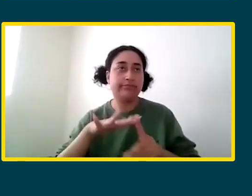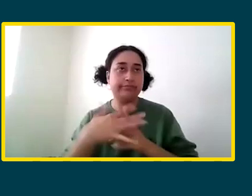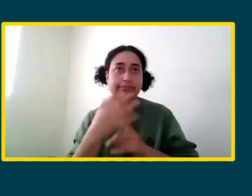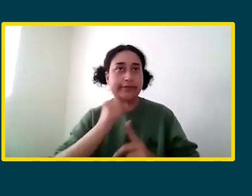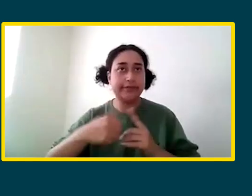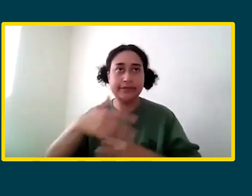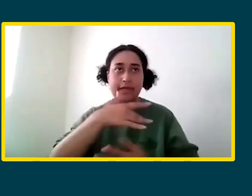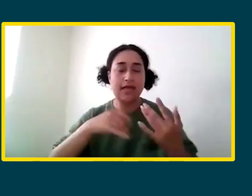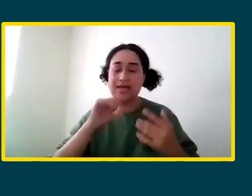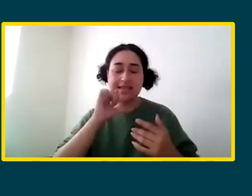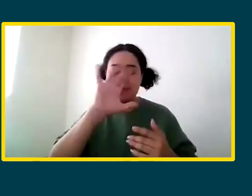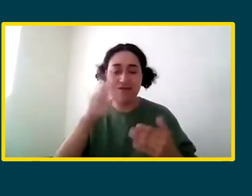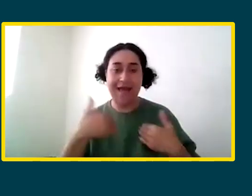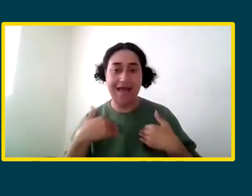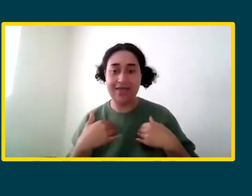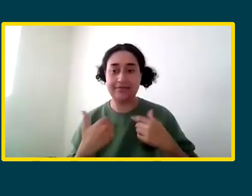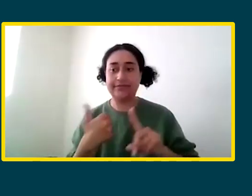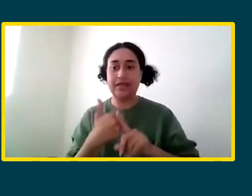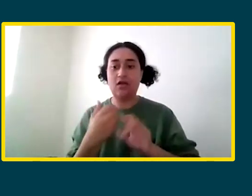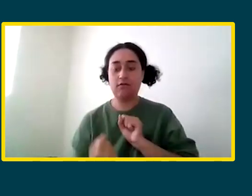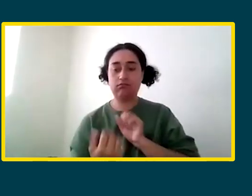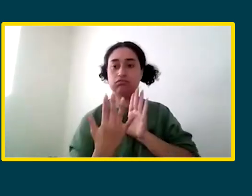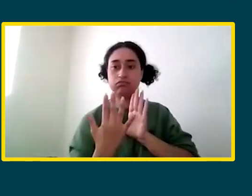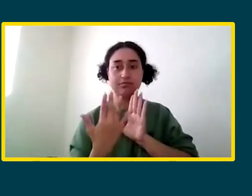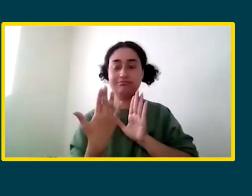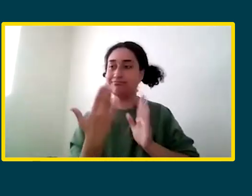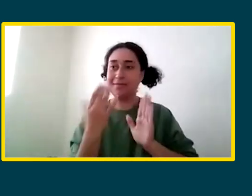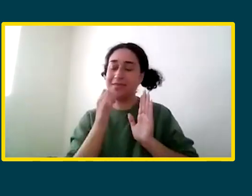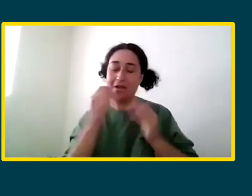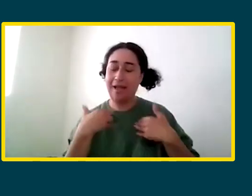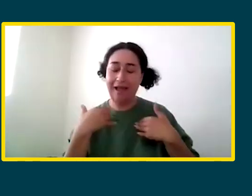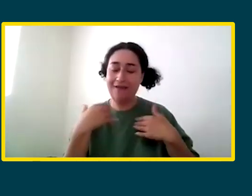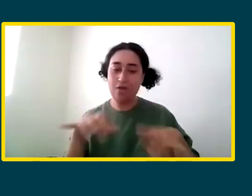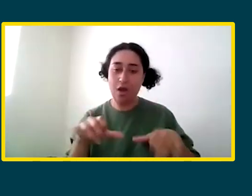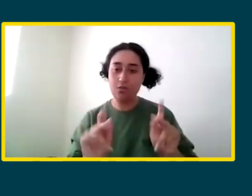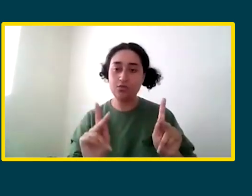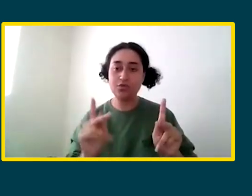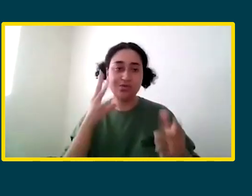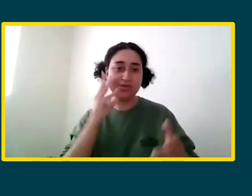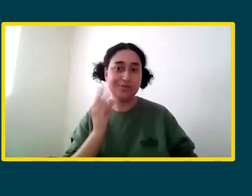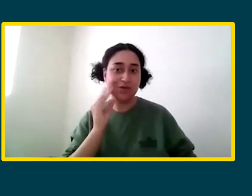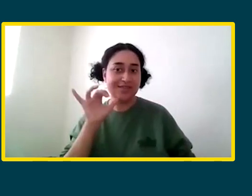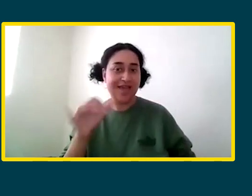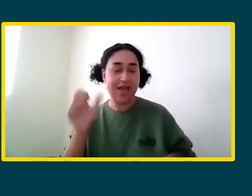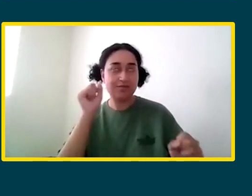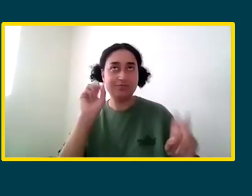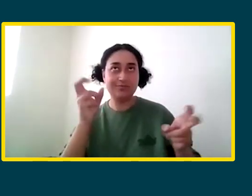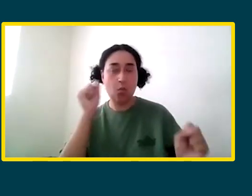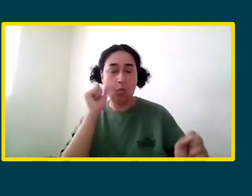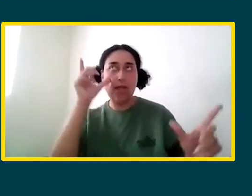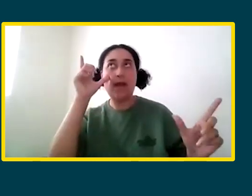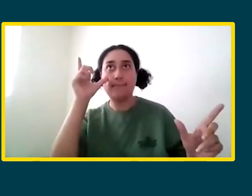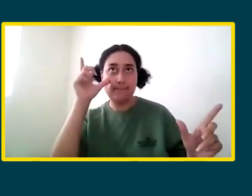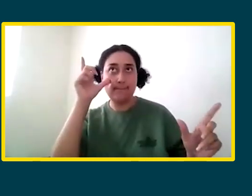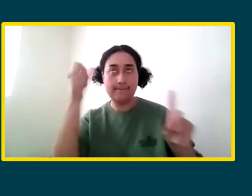kind of confrontation, they might not have that opportunity to experience that or have that kind of wake up call. And that is like